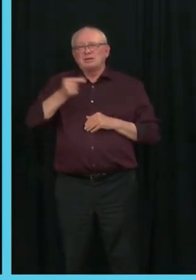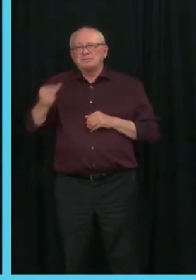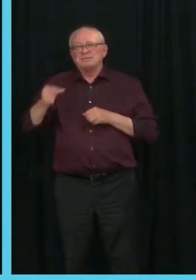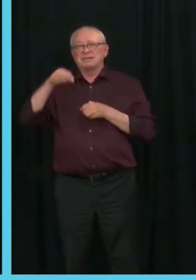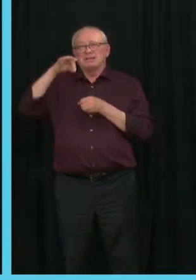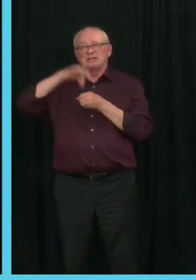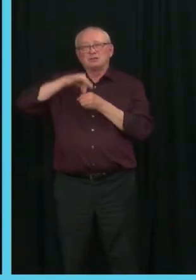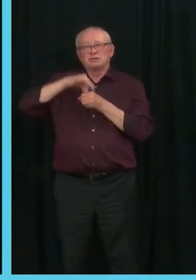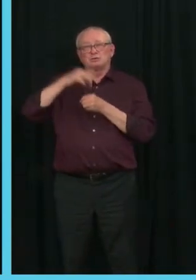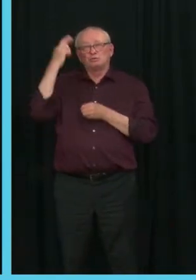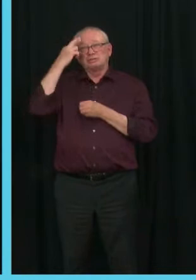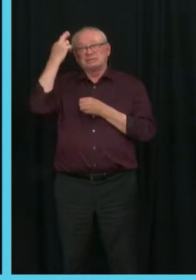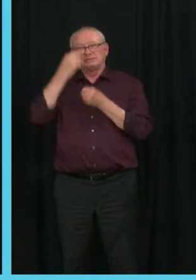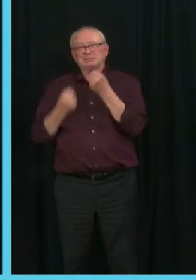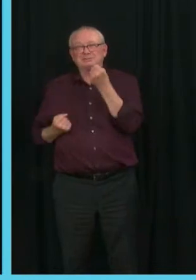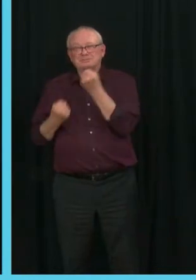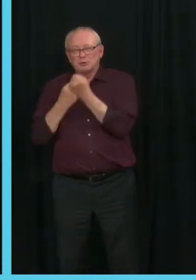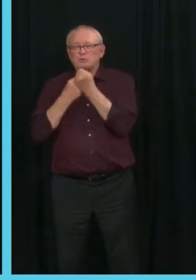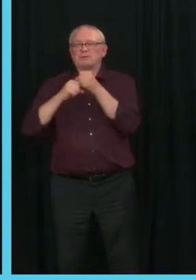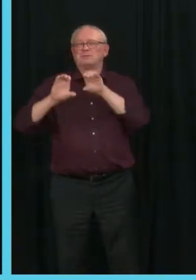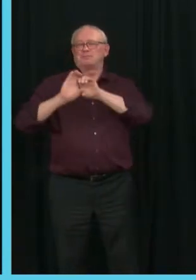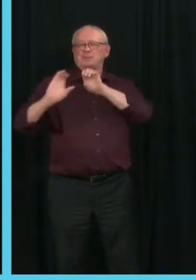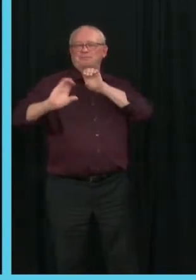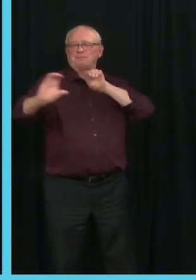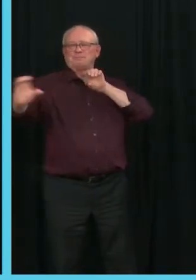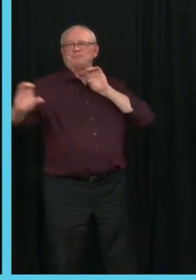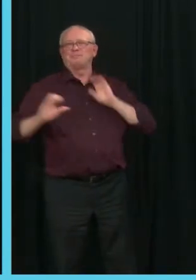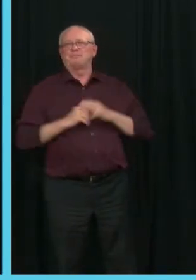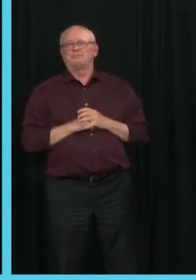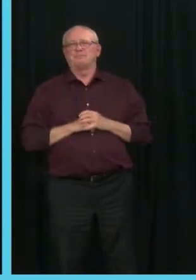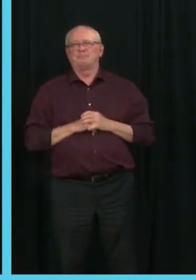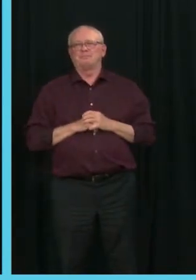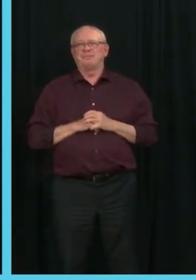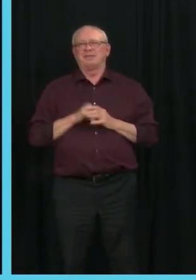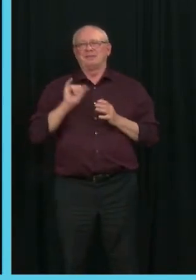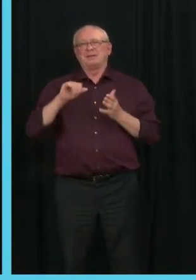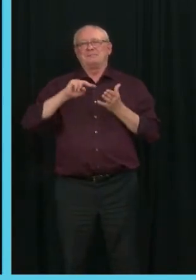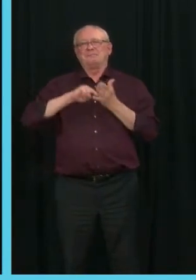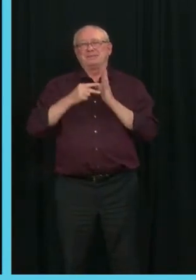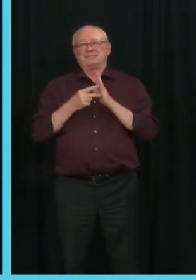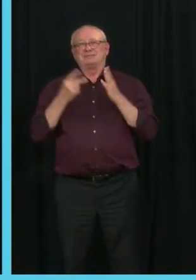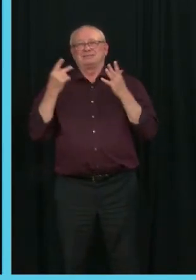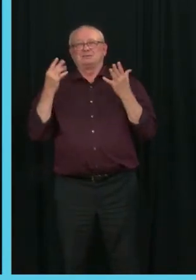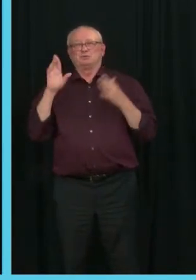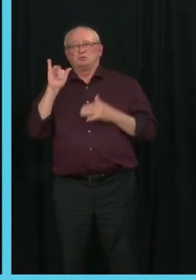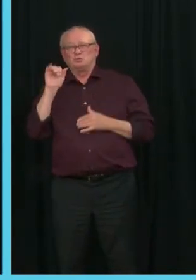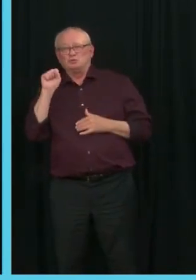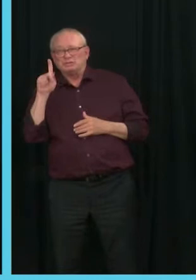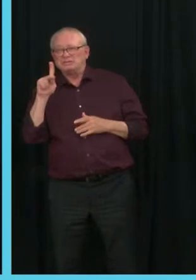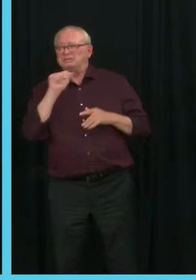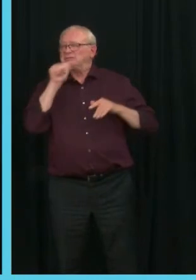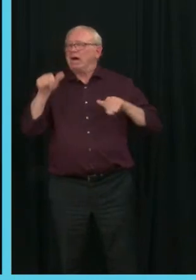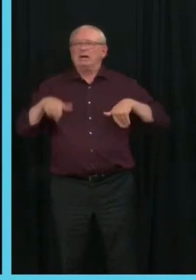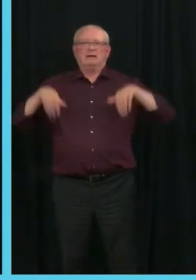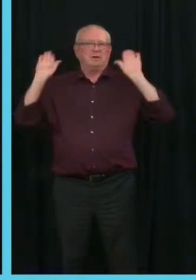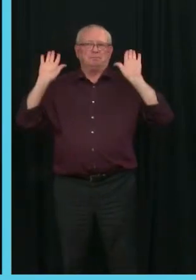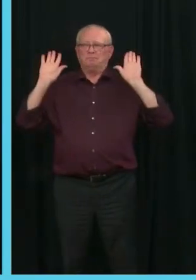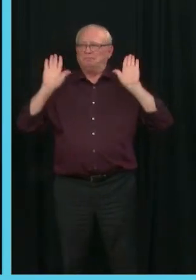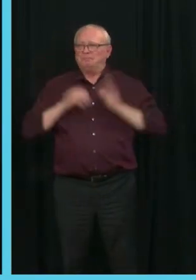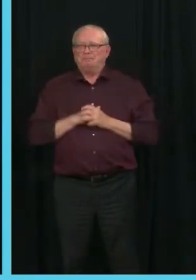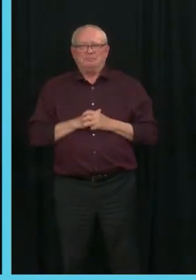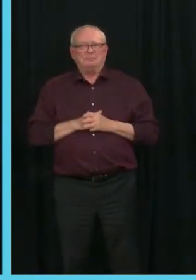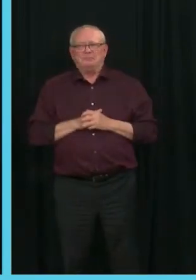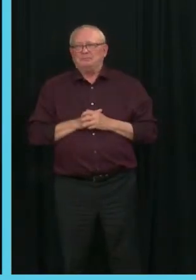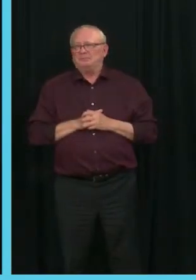And that meant going to the wall. It meant taking risks. It meant being proactive. It meant not surrendering to the campaign